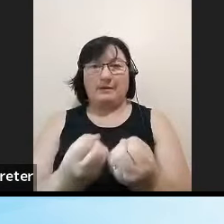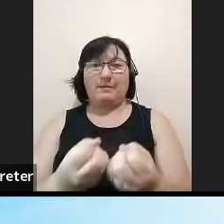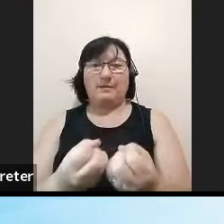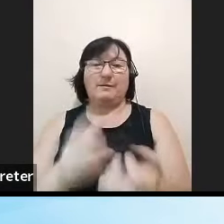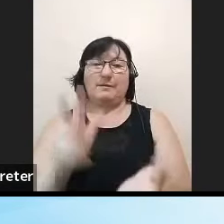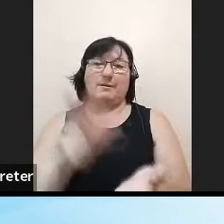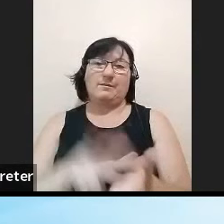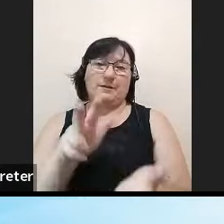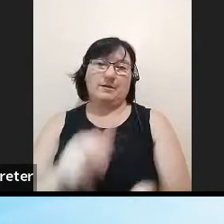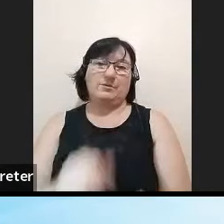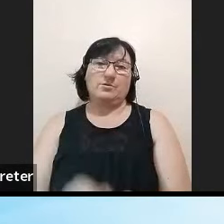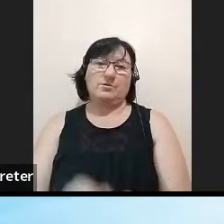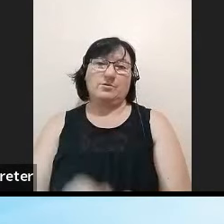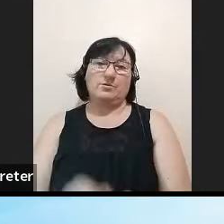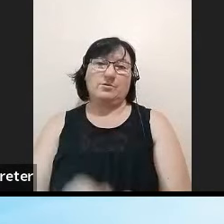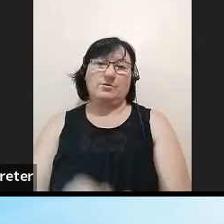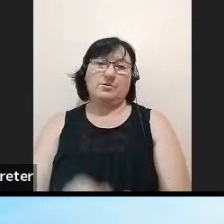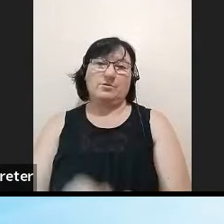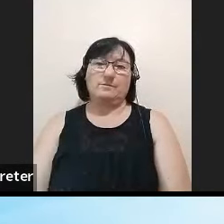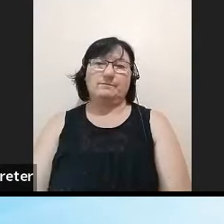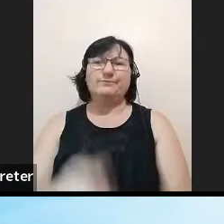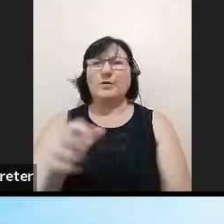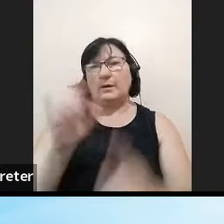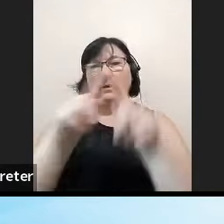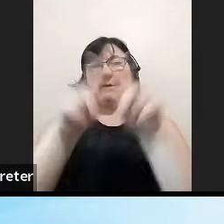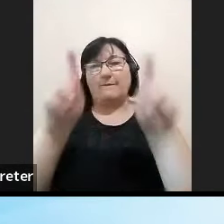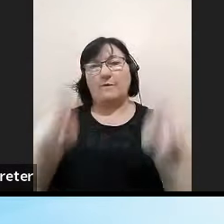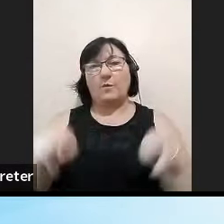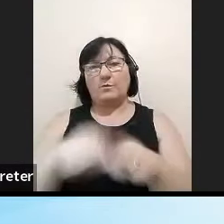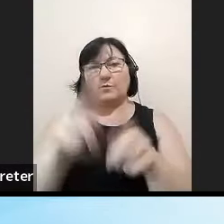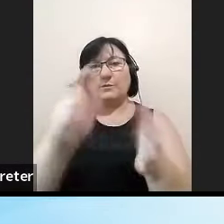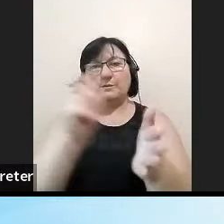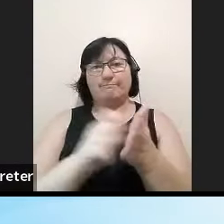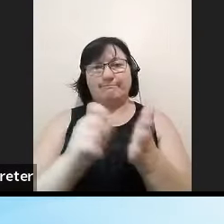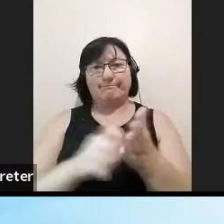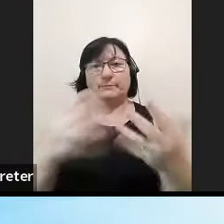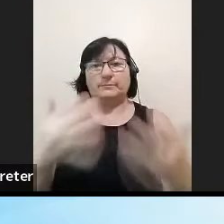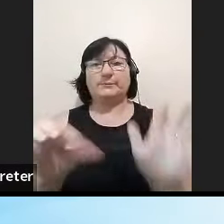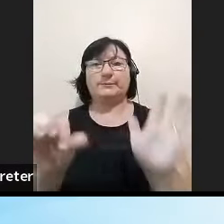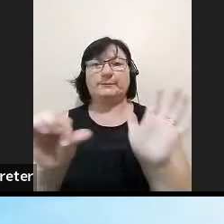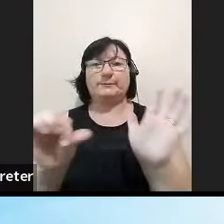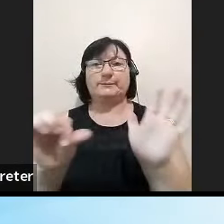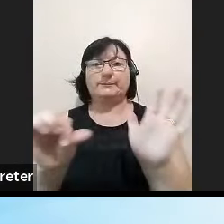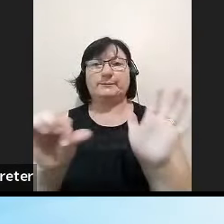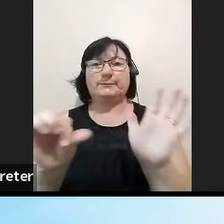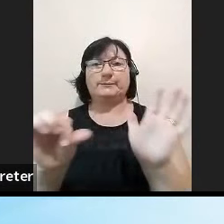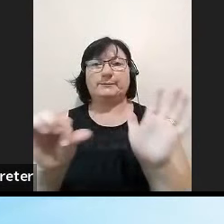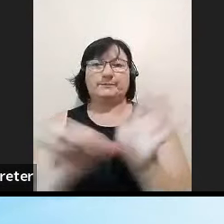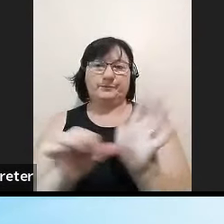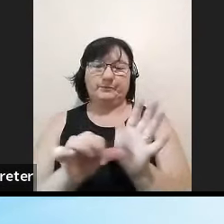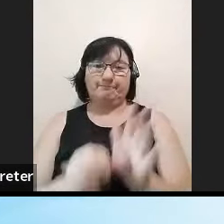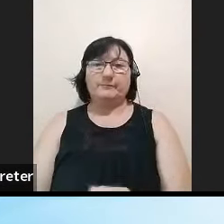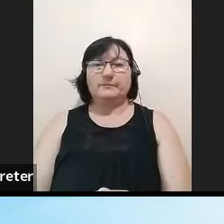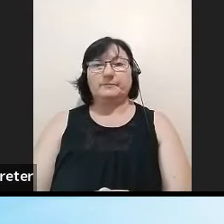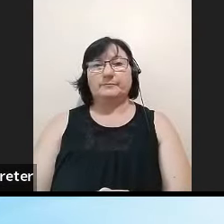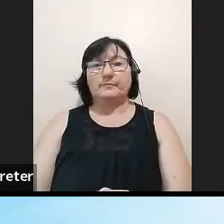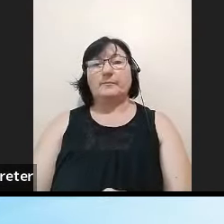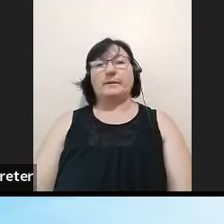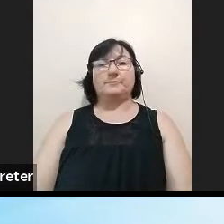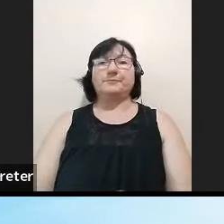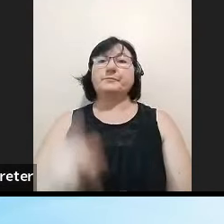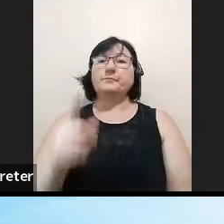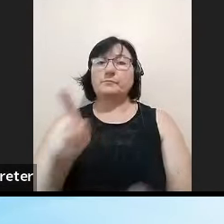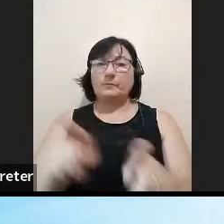forms that we consider. Those forms may be accompanied by other information that will be very specific in